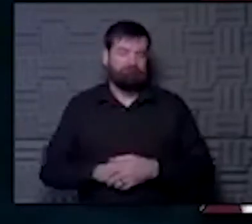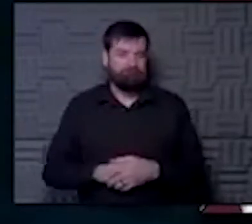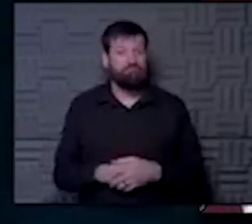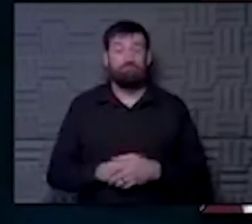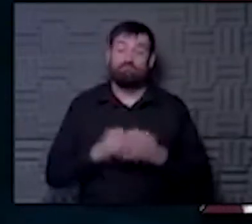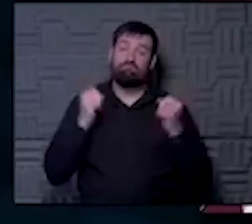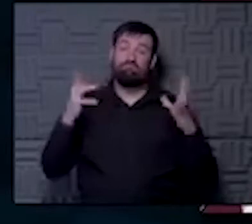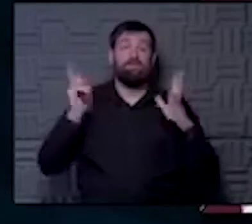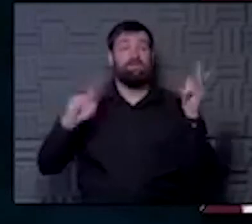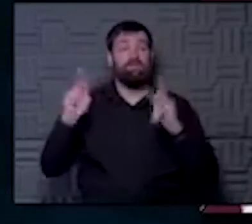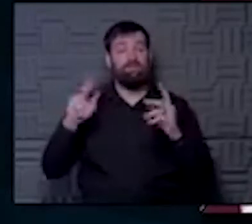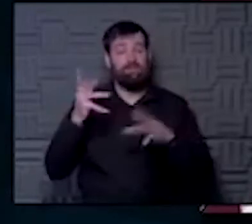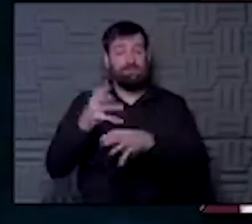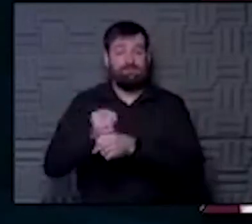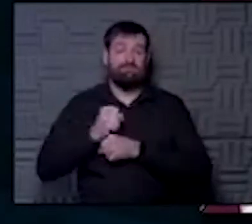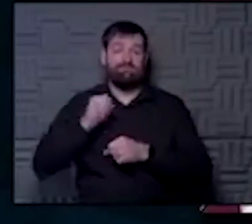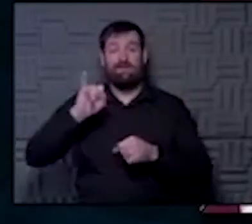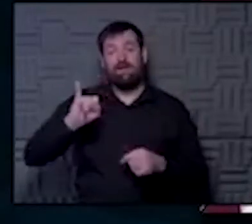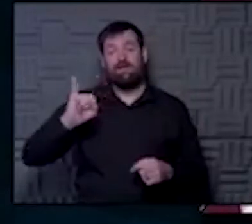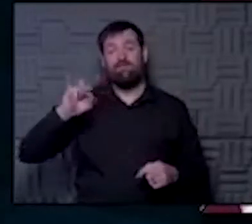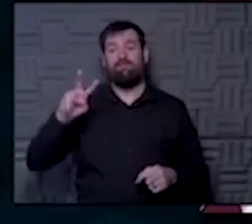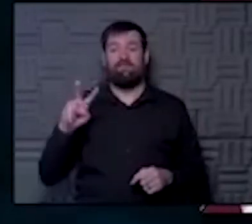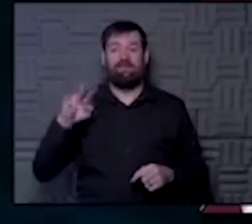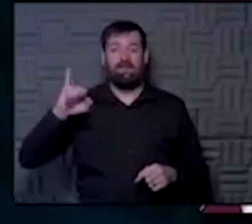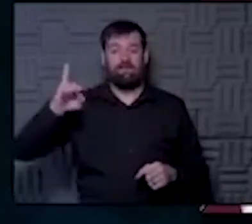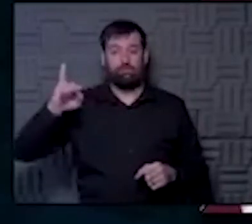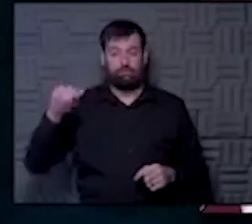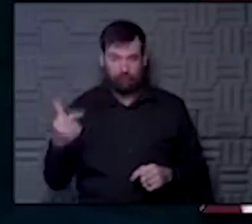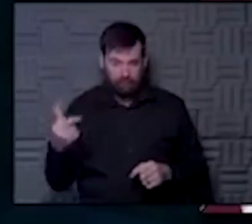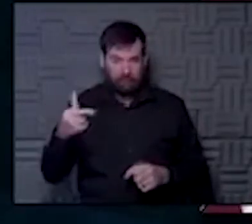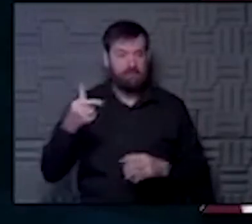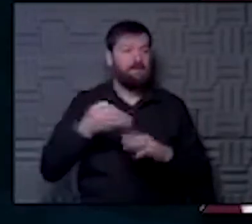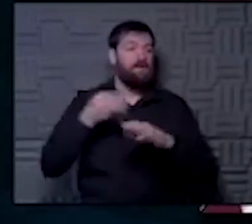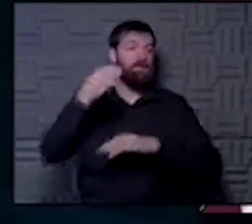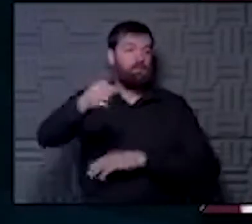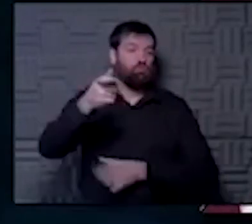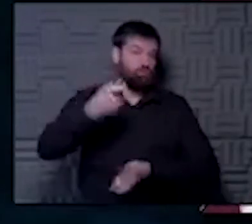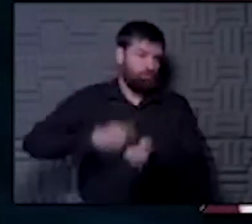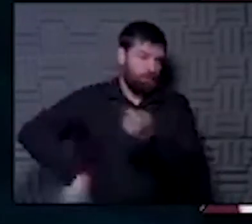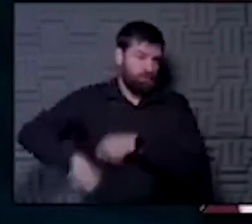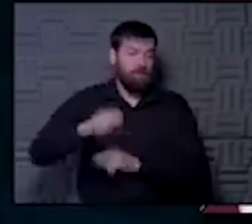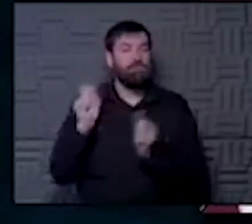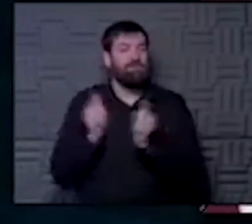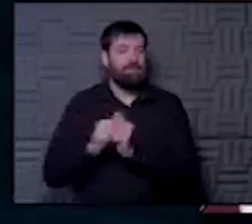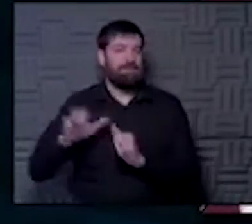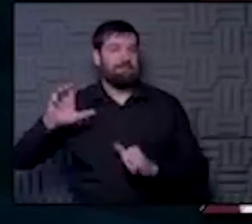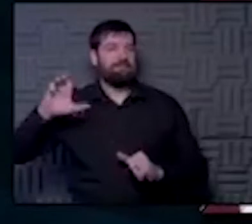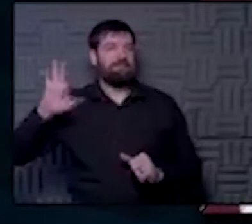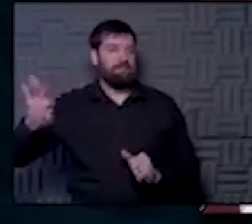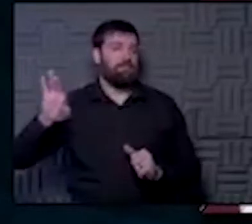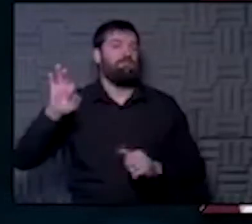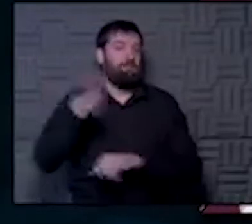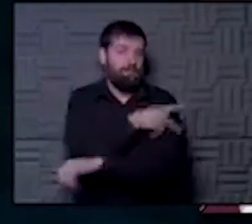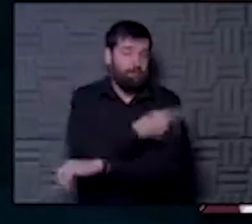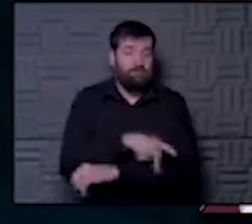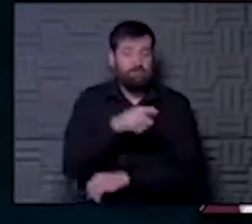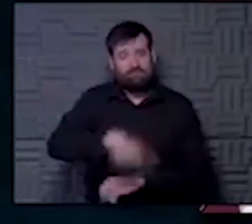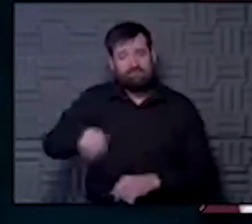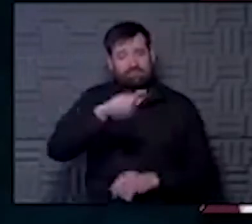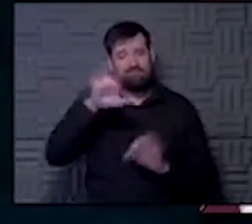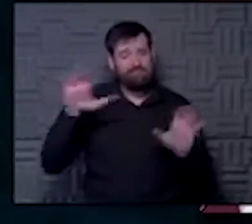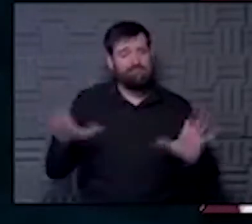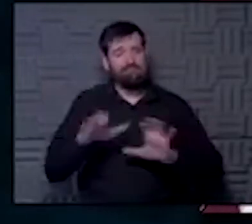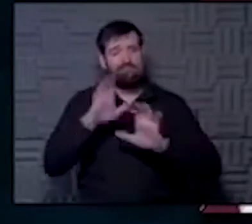I have a lot of folks out there getting IVIG post-transplant and things like that, and some of my CF patients. So you guys do a great job.